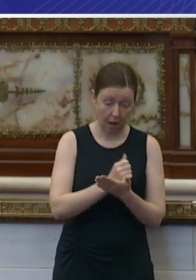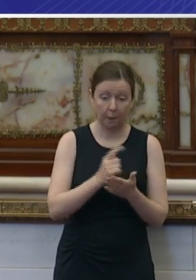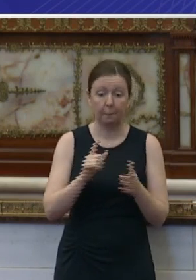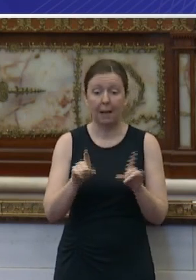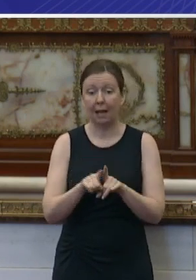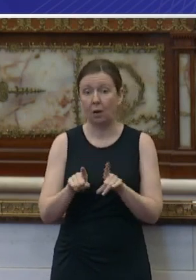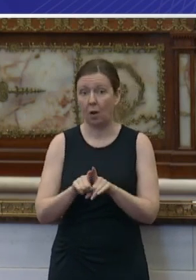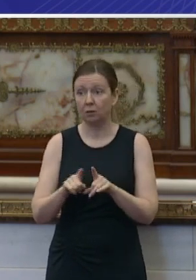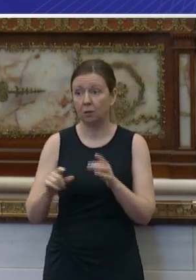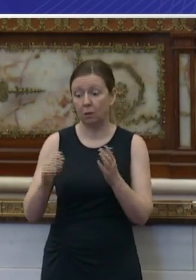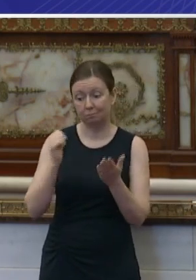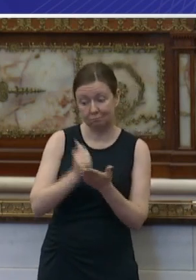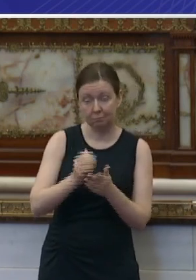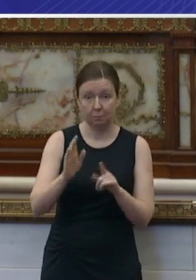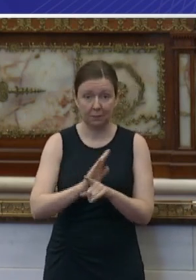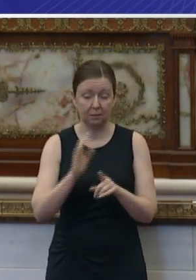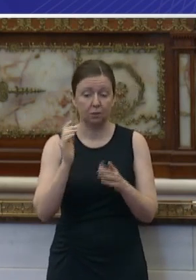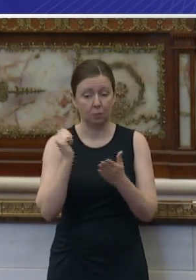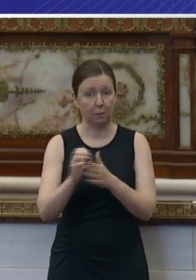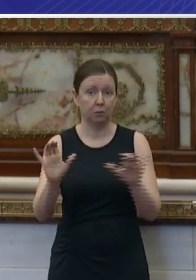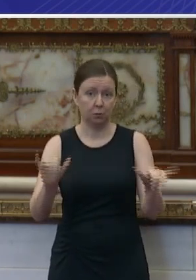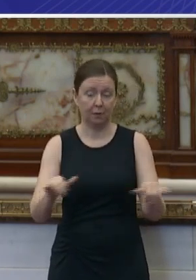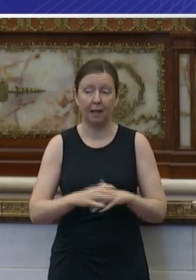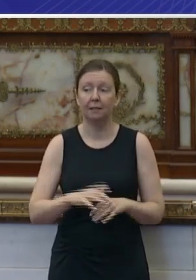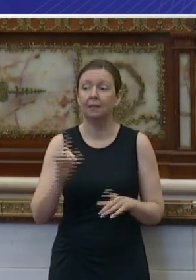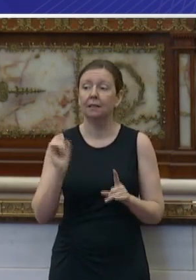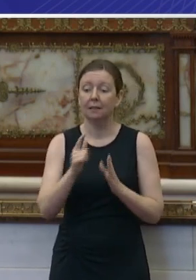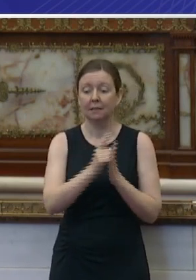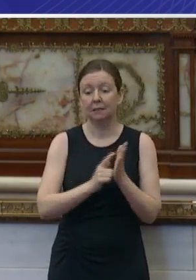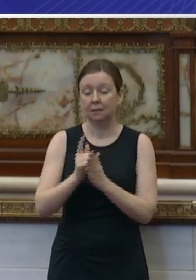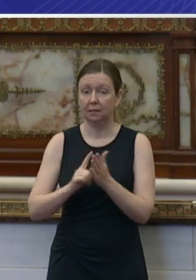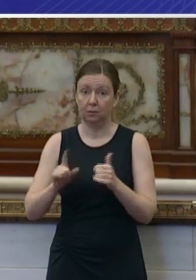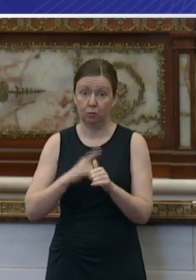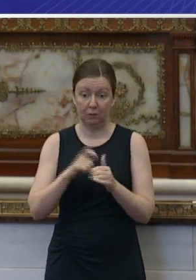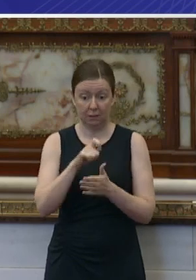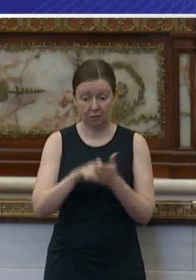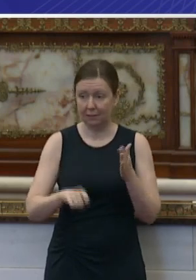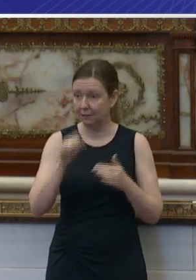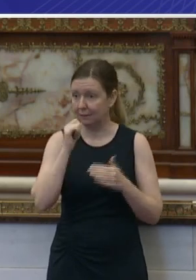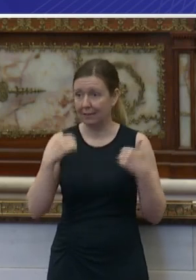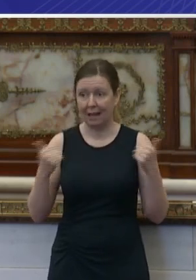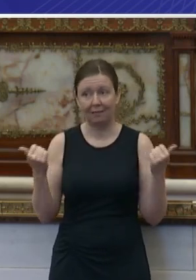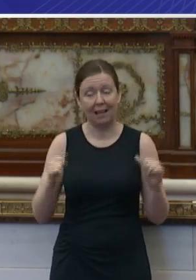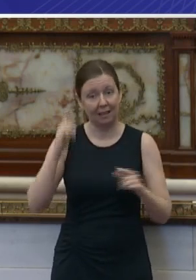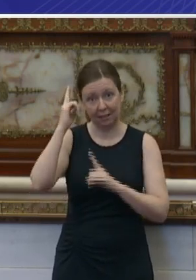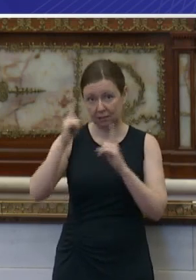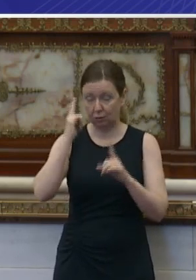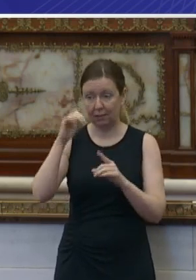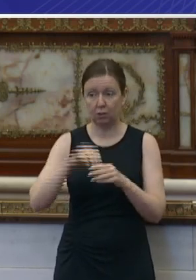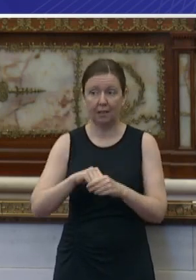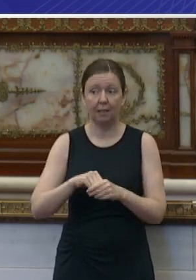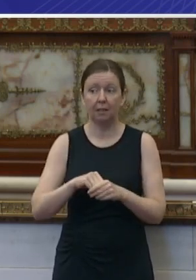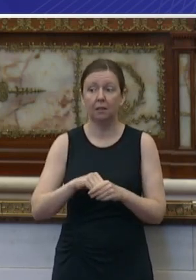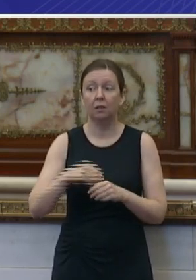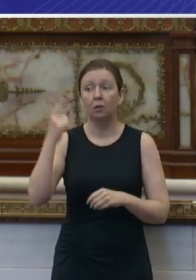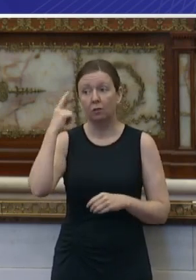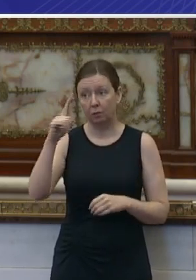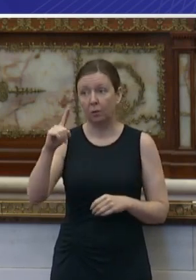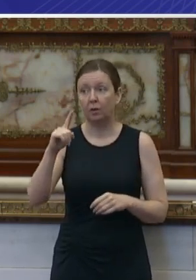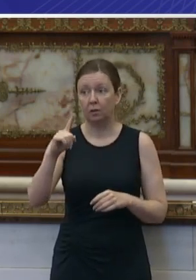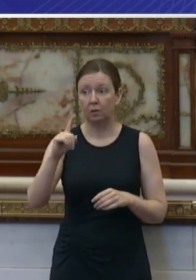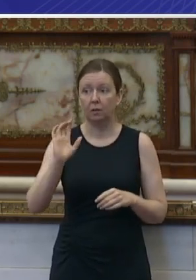also assisted businesses in helping to do that. This legislation, as originally written, didn't have any consideration in it